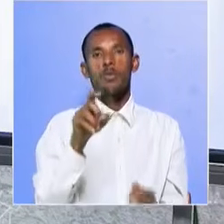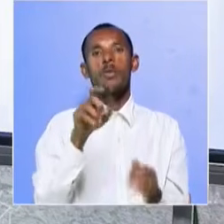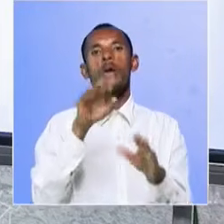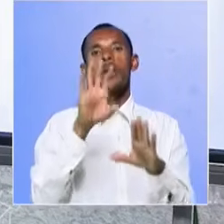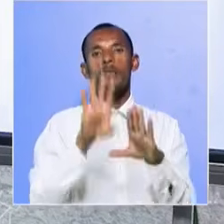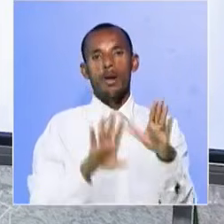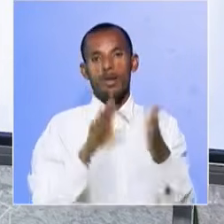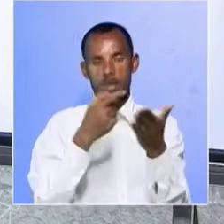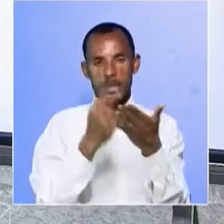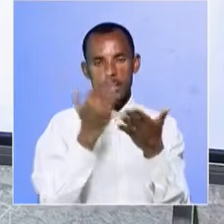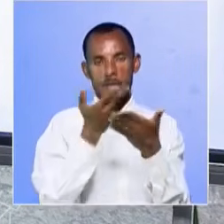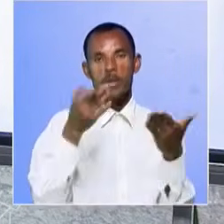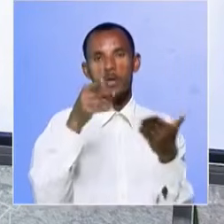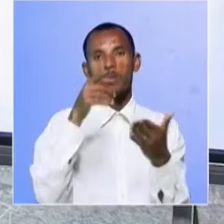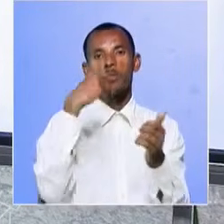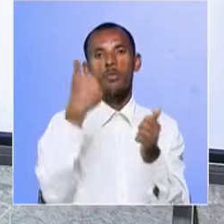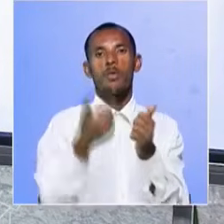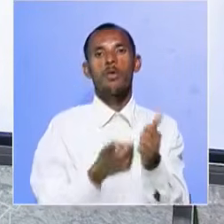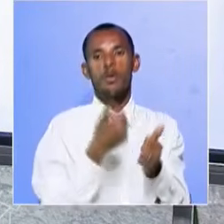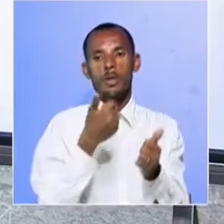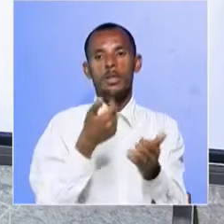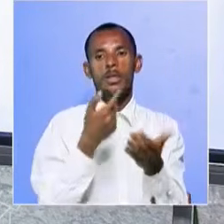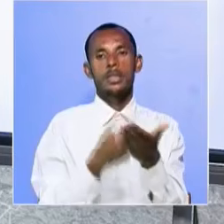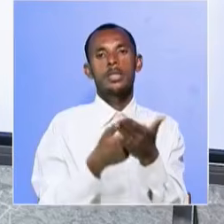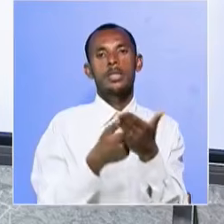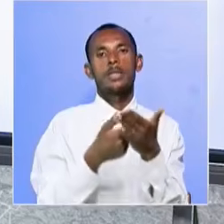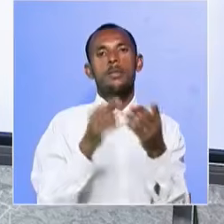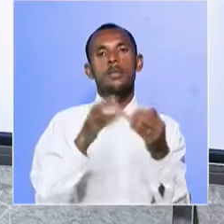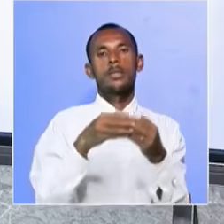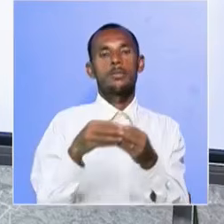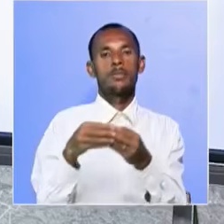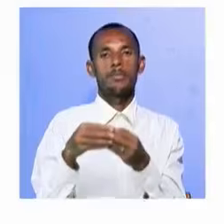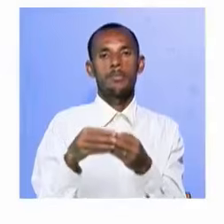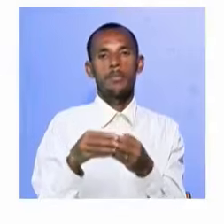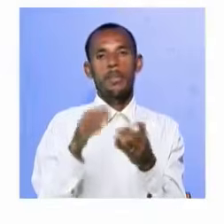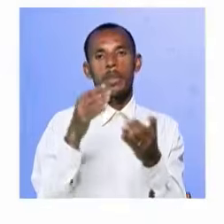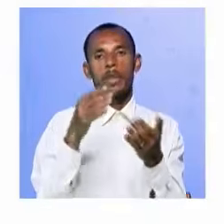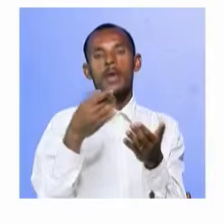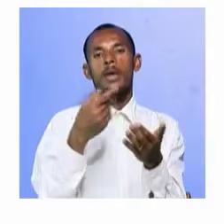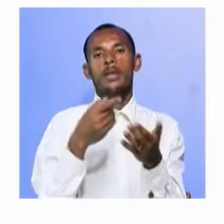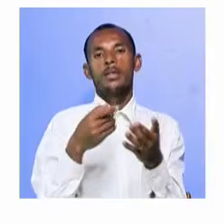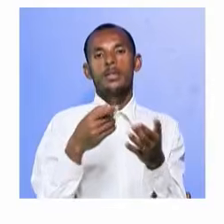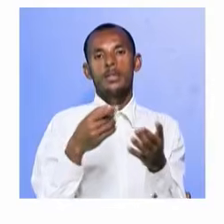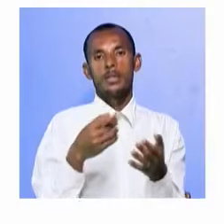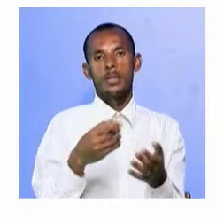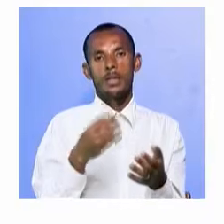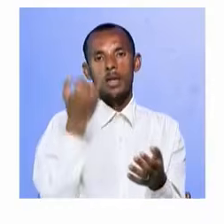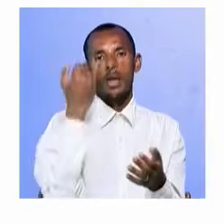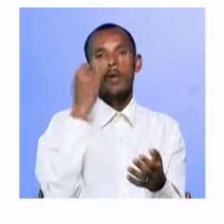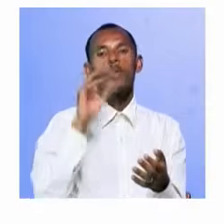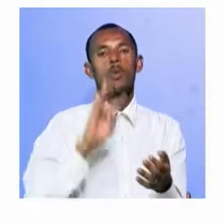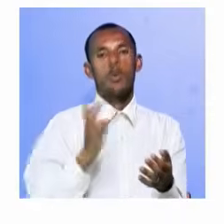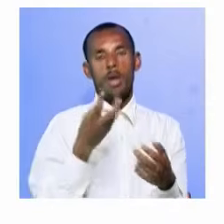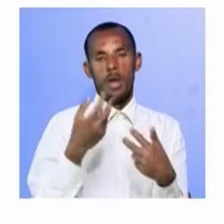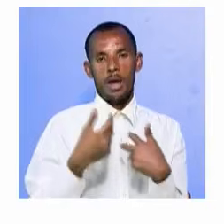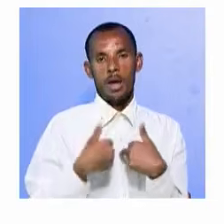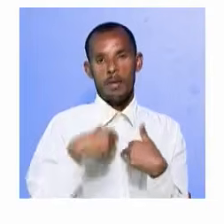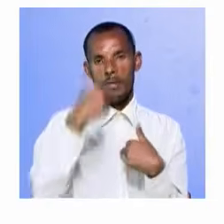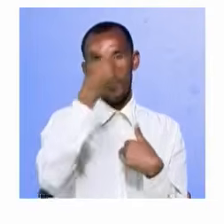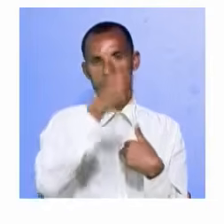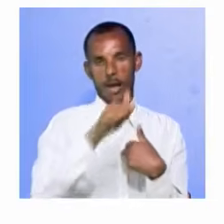thing, you need to follow this principle, okay? Here is the principle. If we have